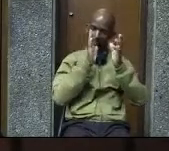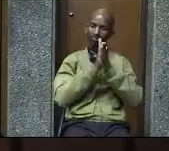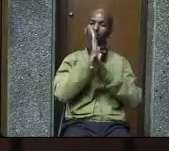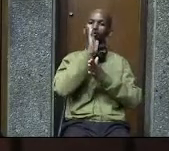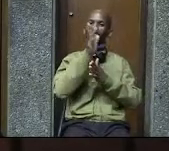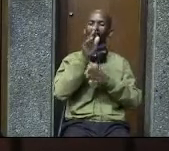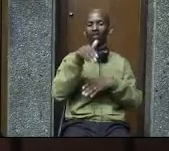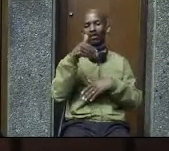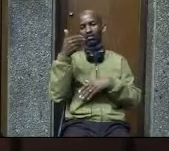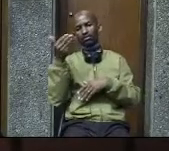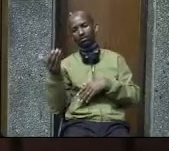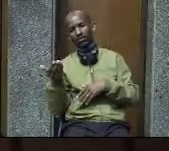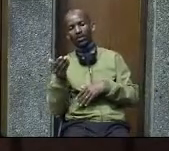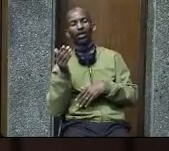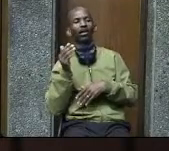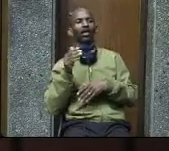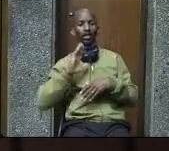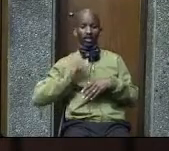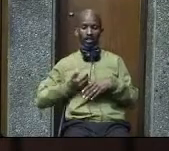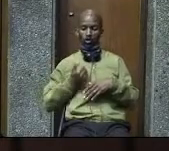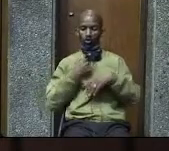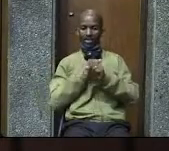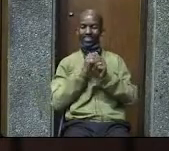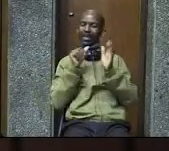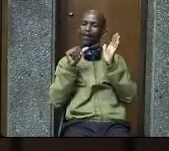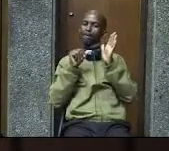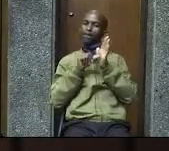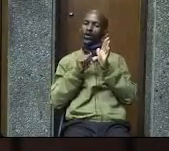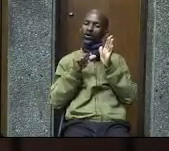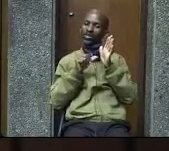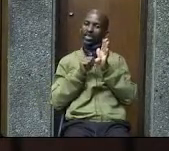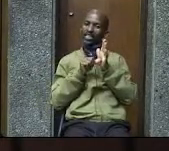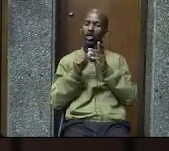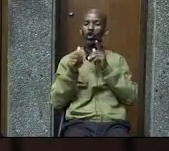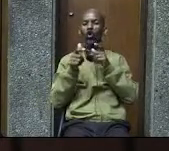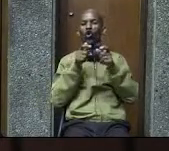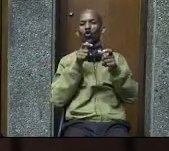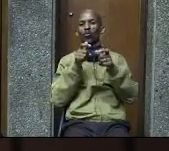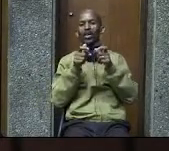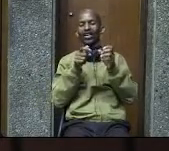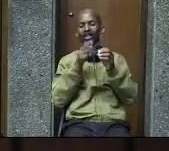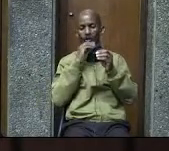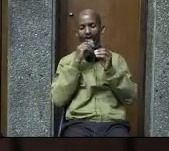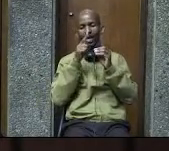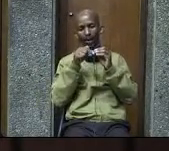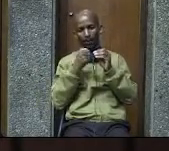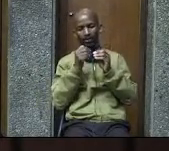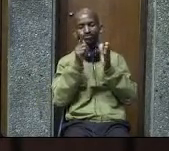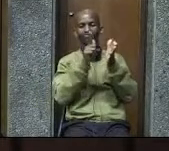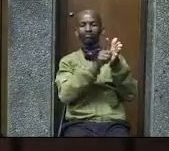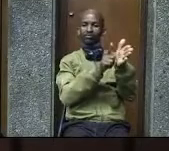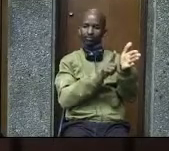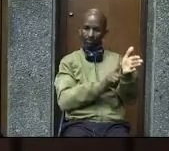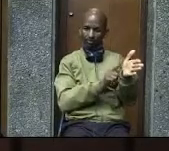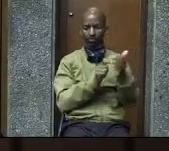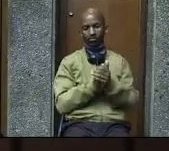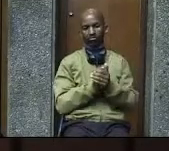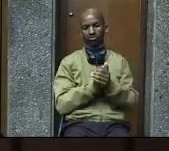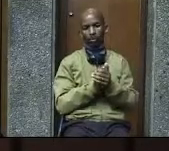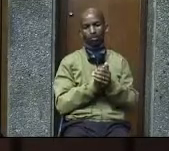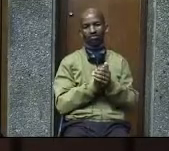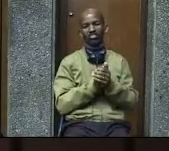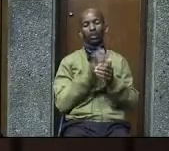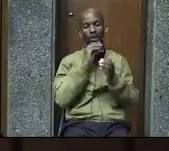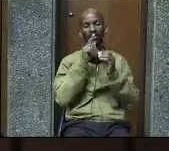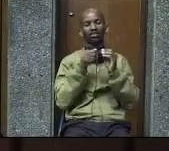there's another lady who made a very important comments based on the legislation a quota